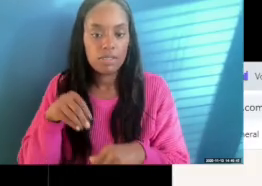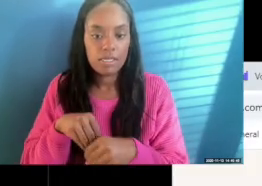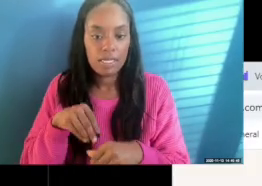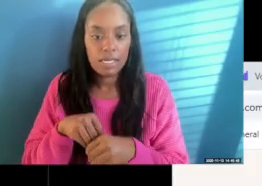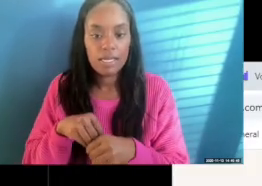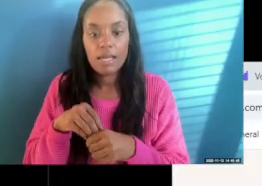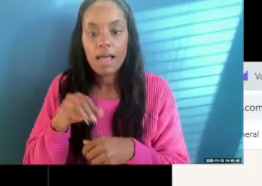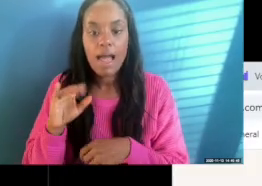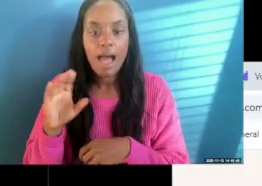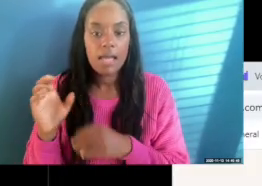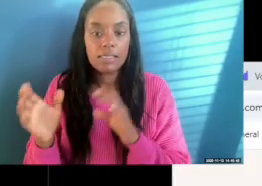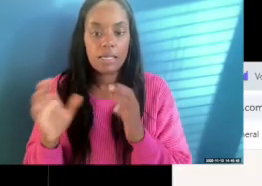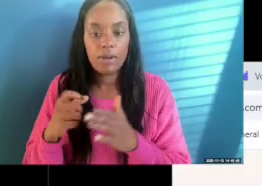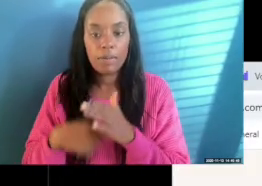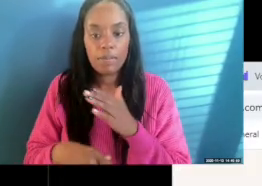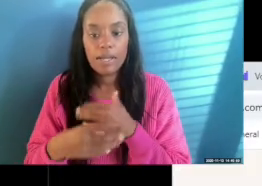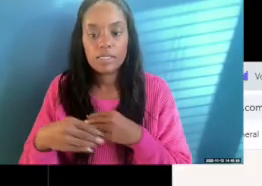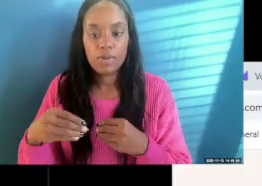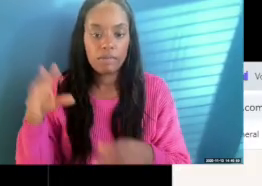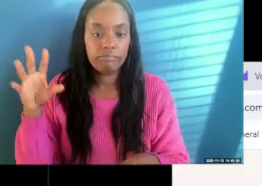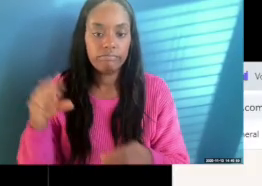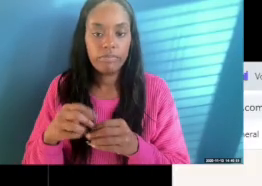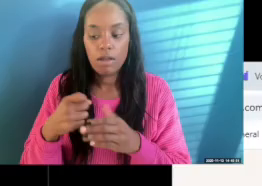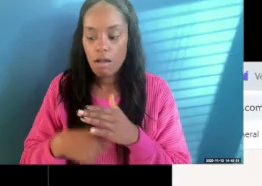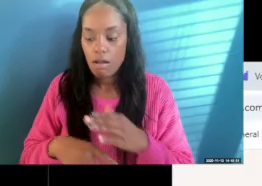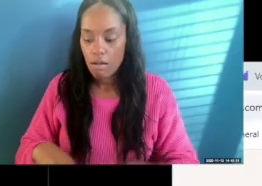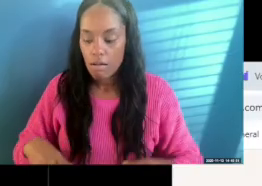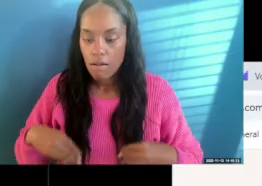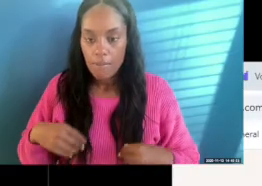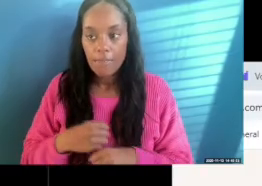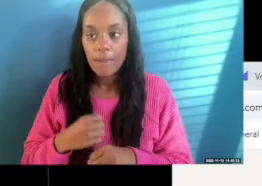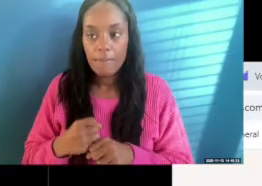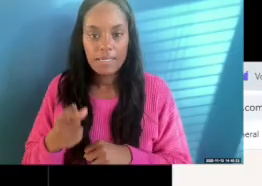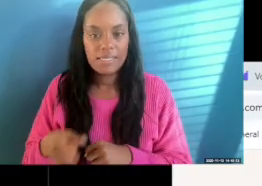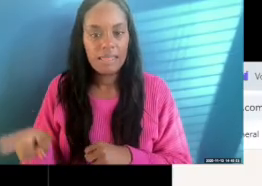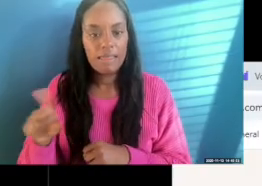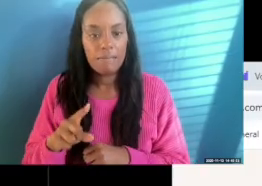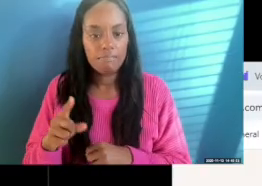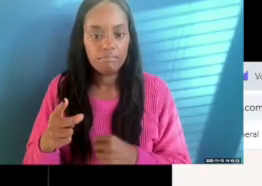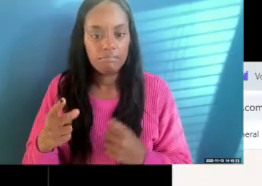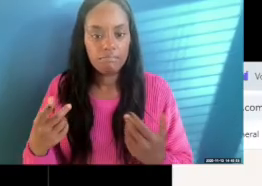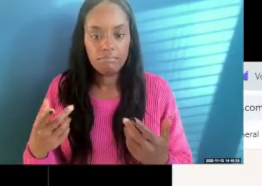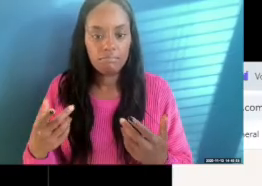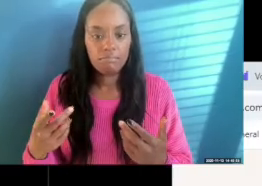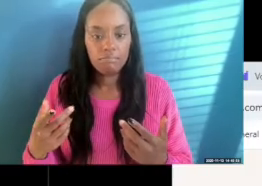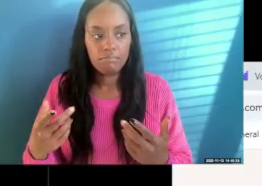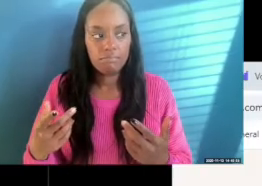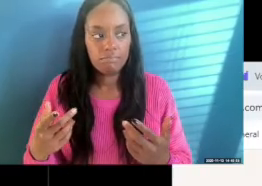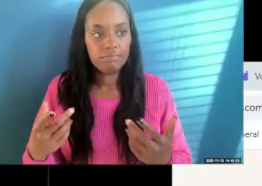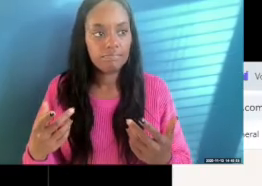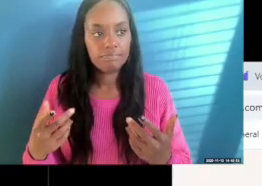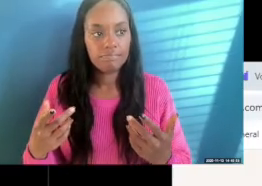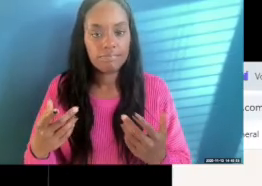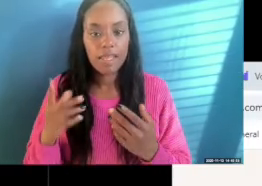the impact, they need to help create the momentum in the market to achieve the scale that people want to see to get the vehicles